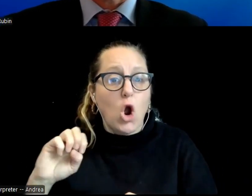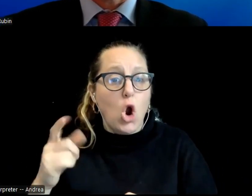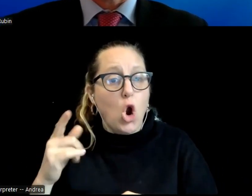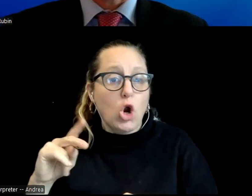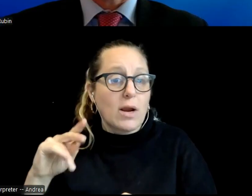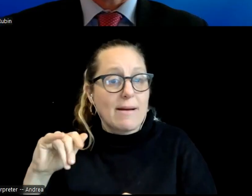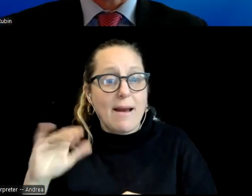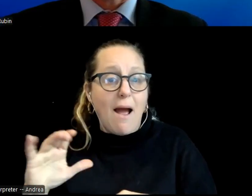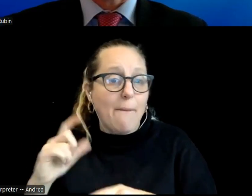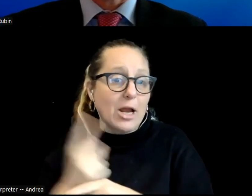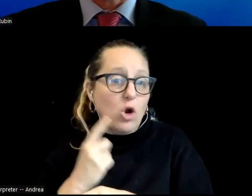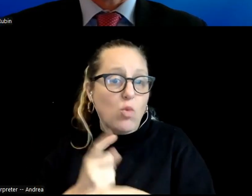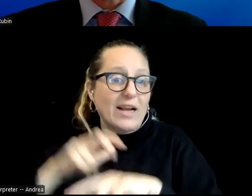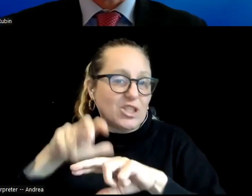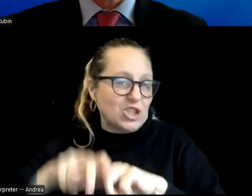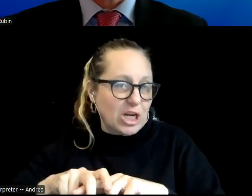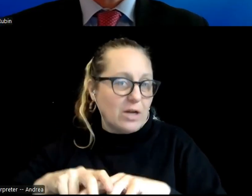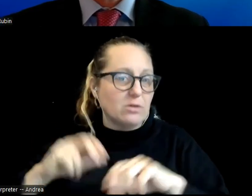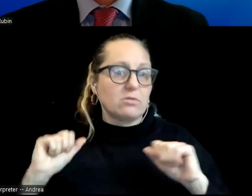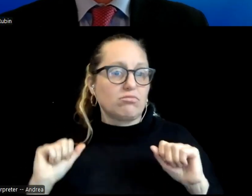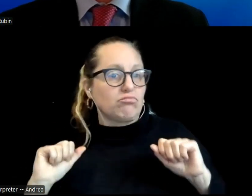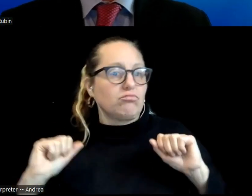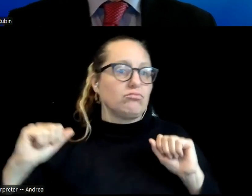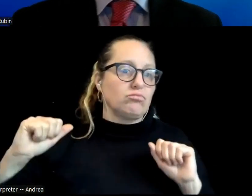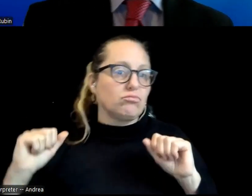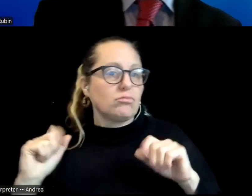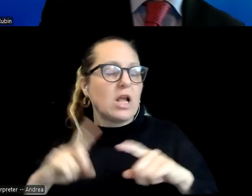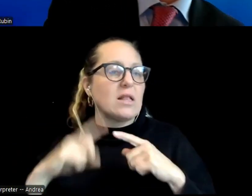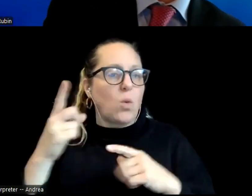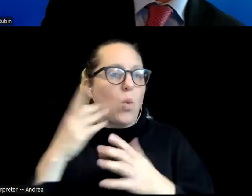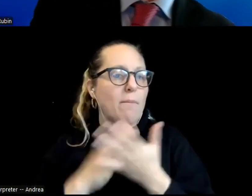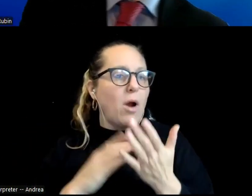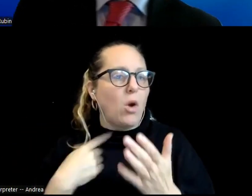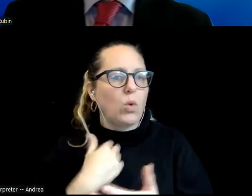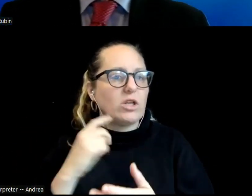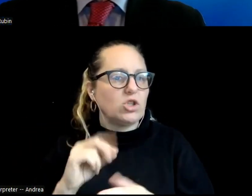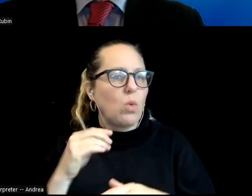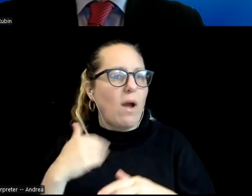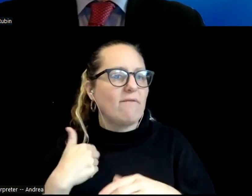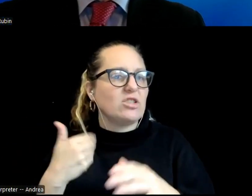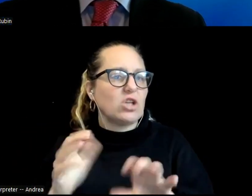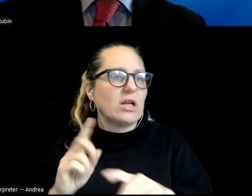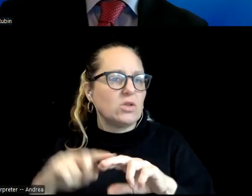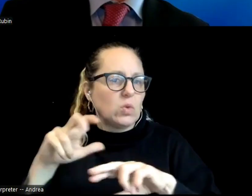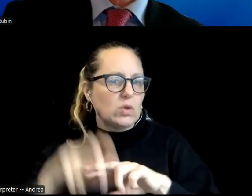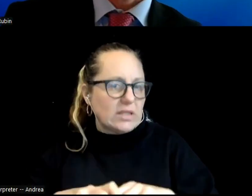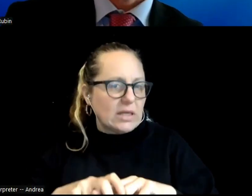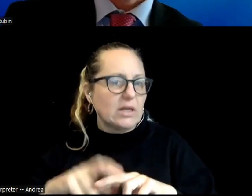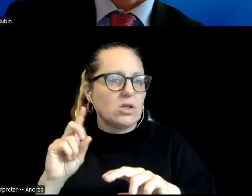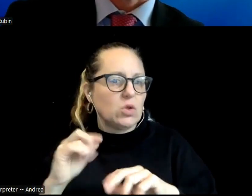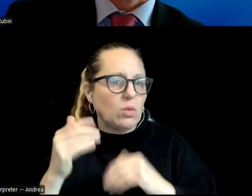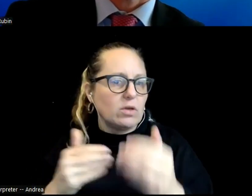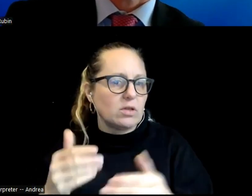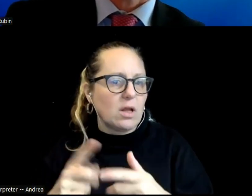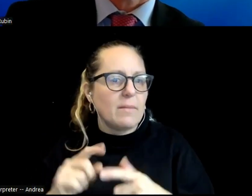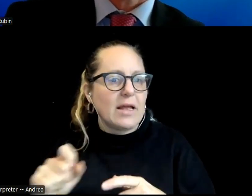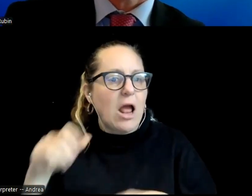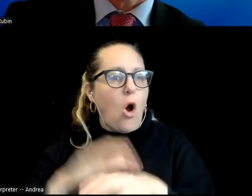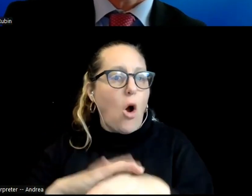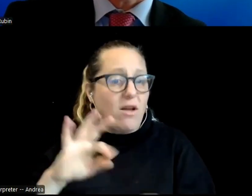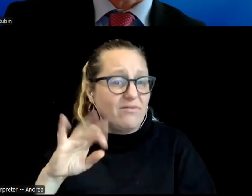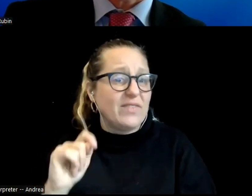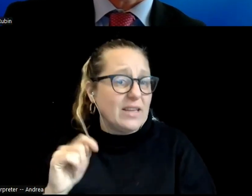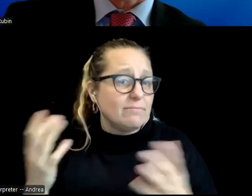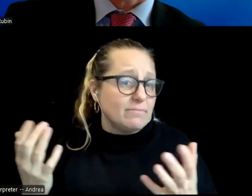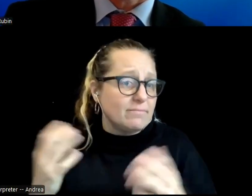correct chairs. Okay, so that's one part where we do get to sit and do our procedures. But yeah, we're on our feet.